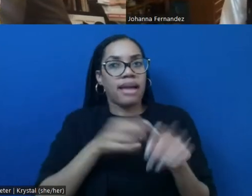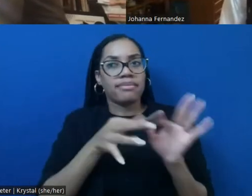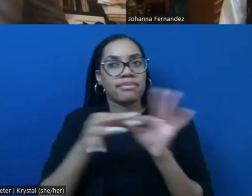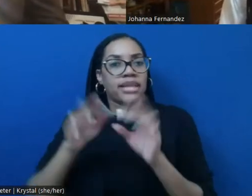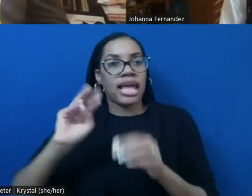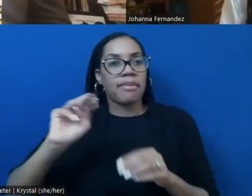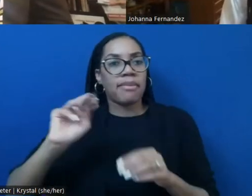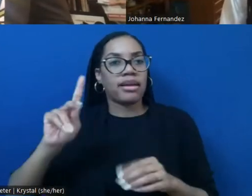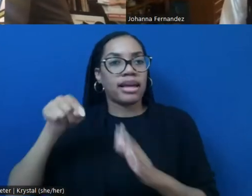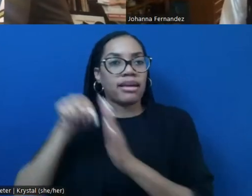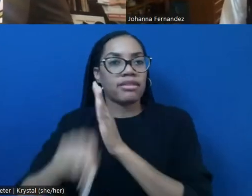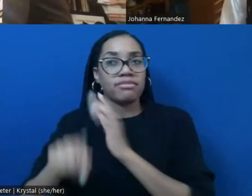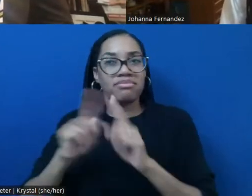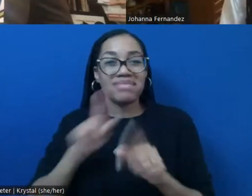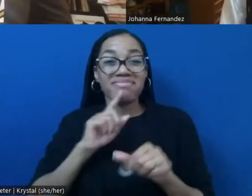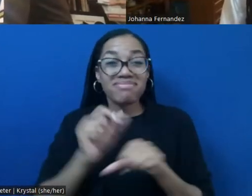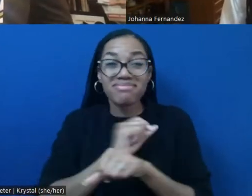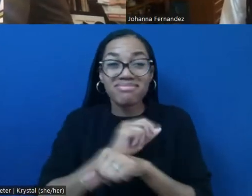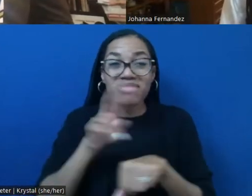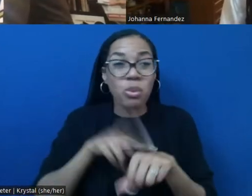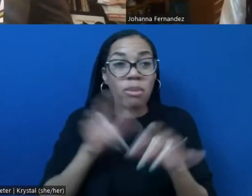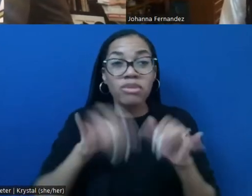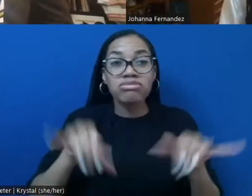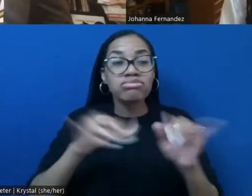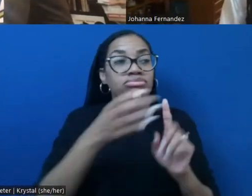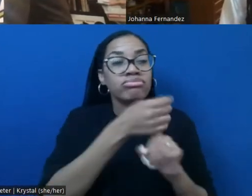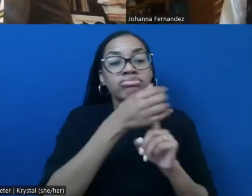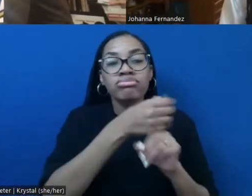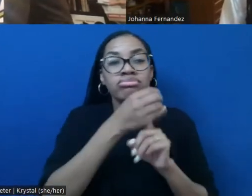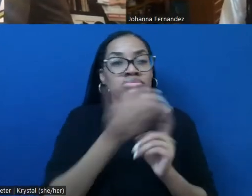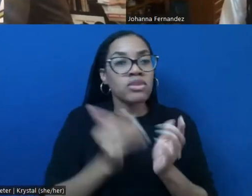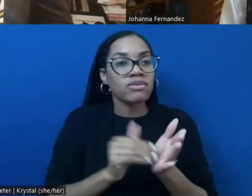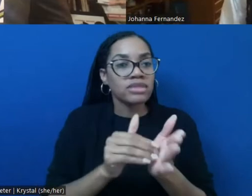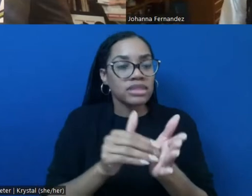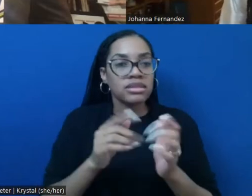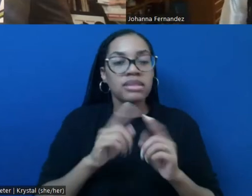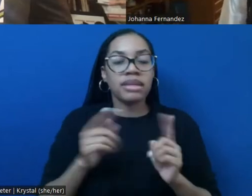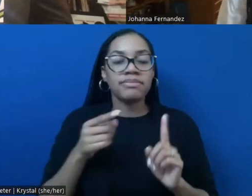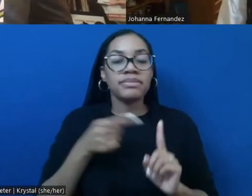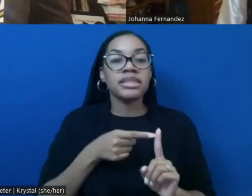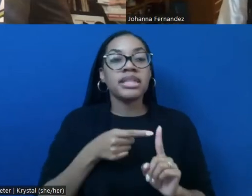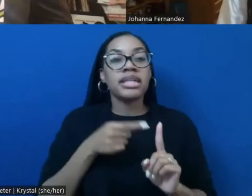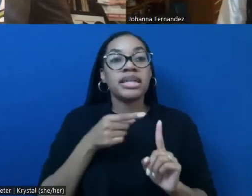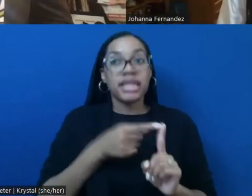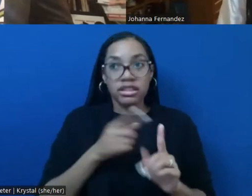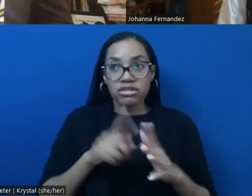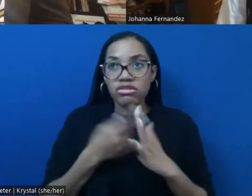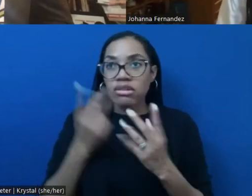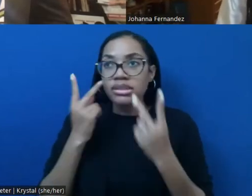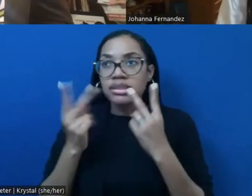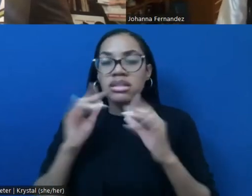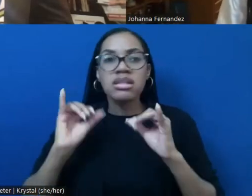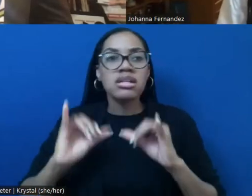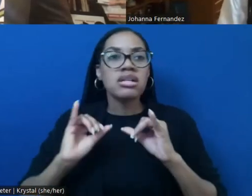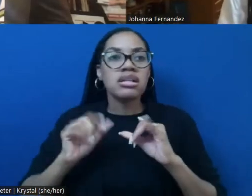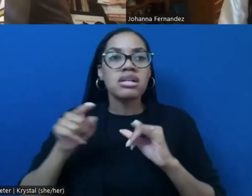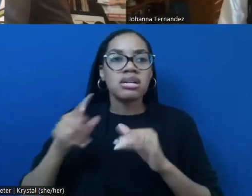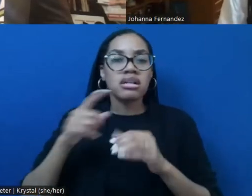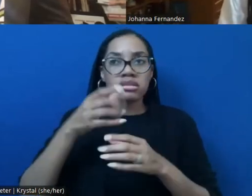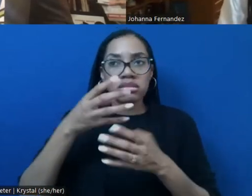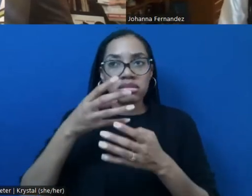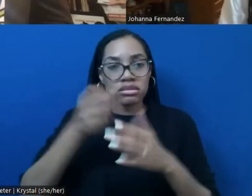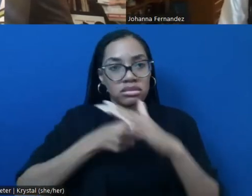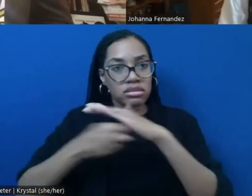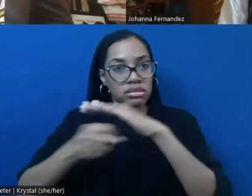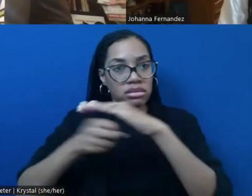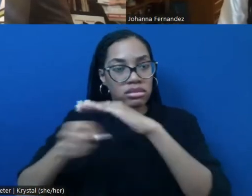migrants. He started reading the autobiography of Malcolm X, but also Where Do We